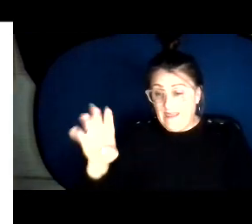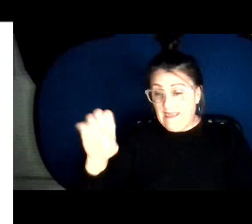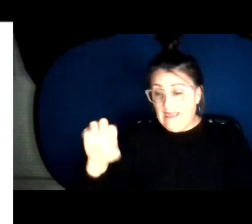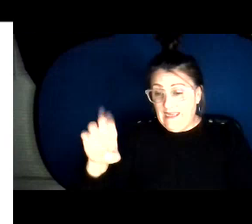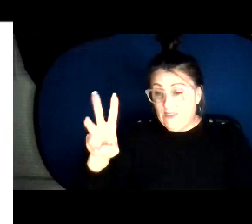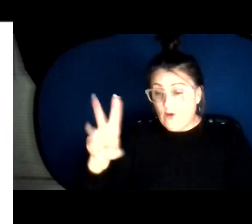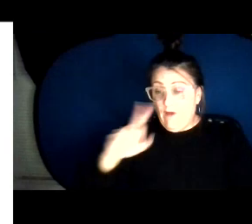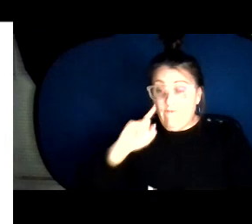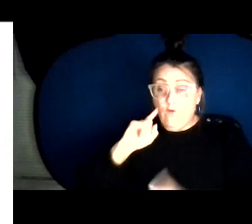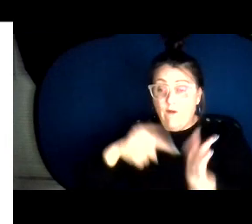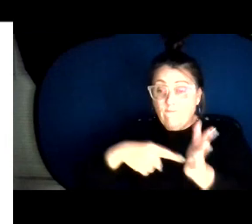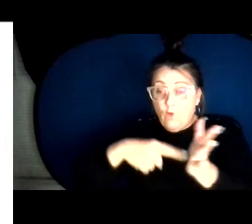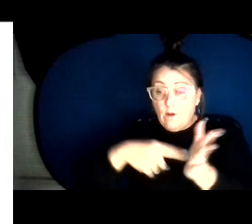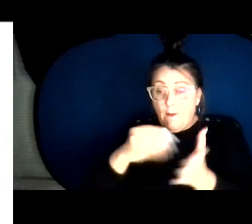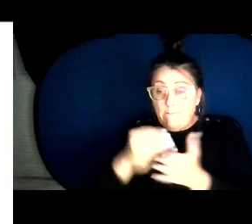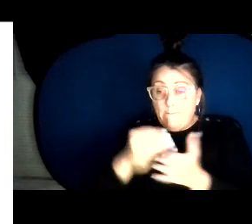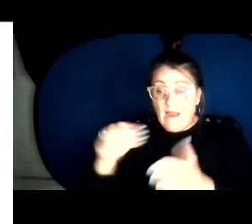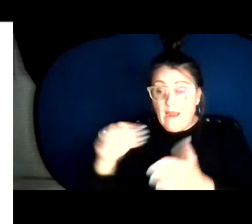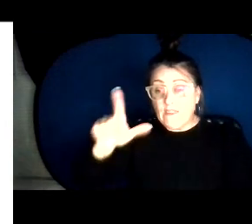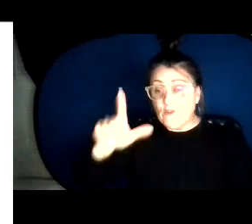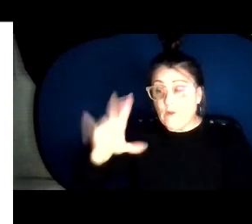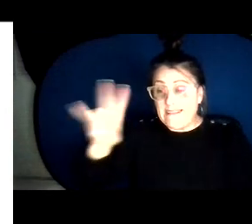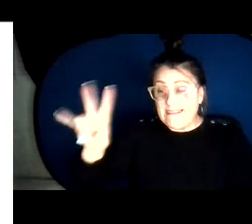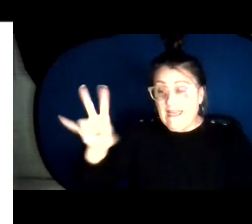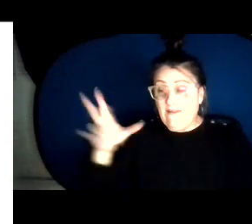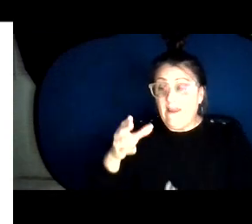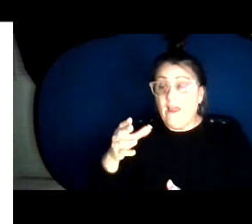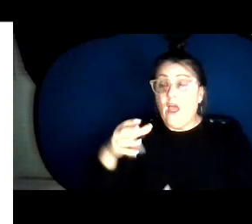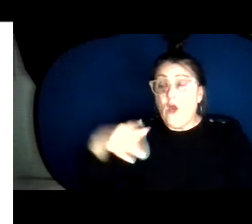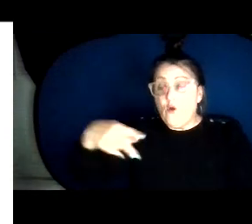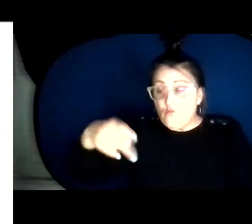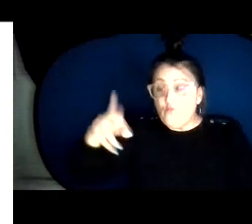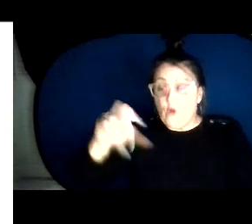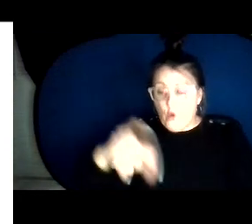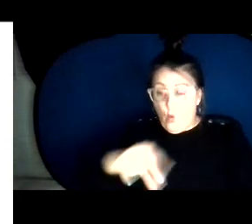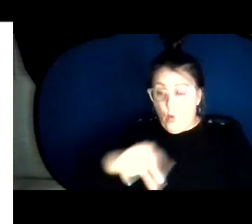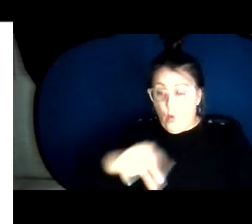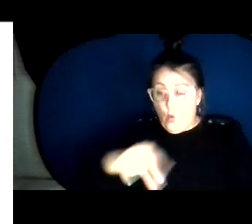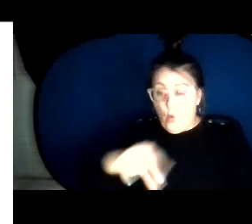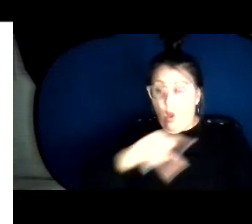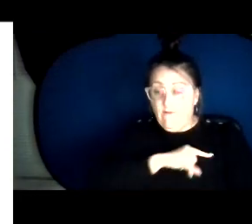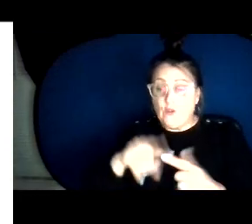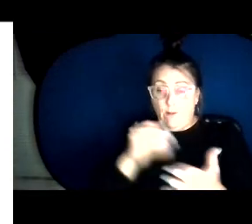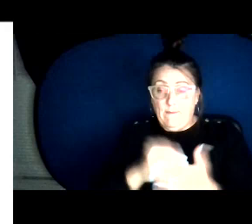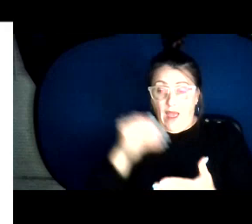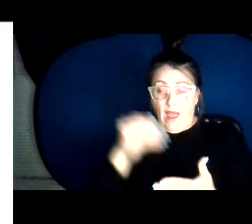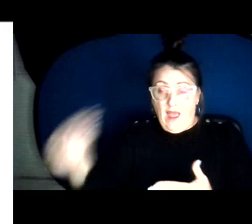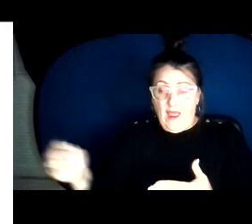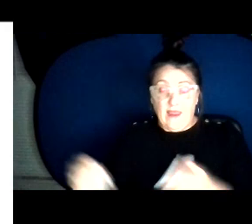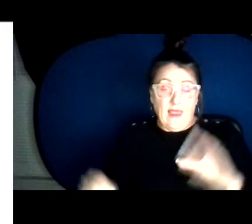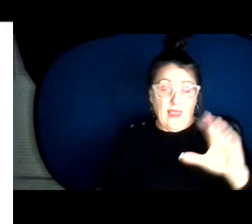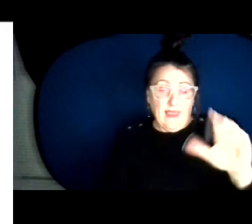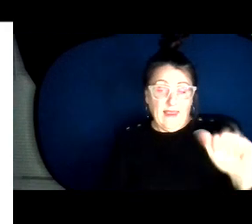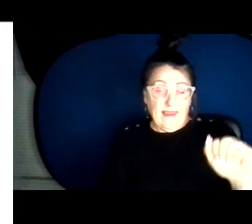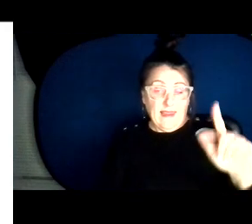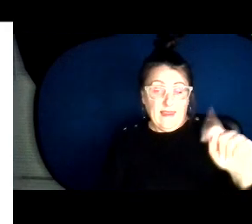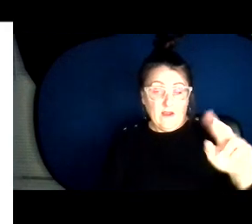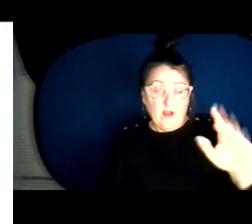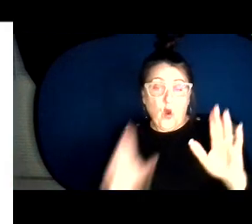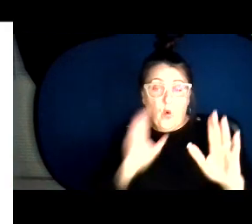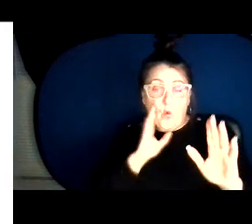buyers, and 27 tenants have pre-qualified to purchase at fair market value. As I mentioned earlier, Caltrans will be closing on 3 affordable sales